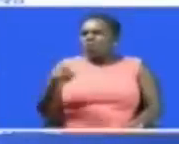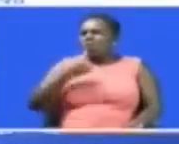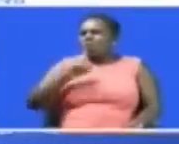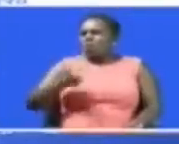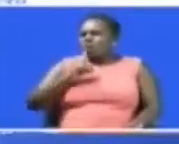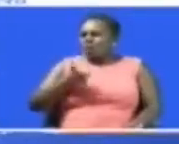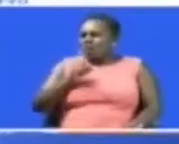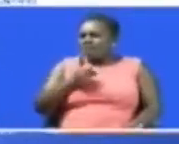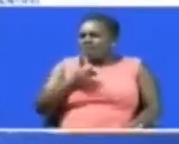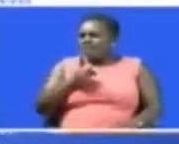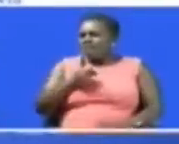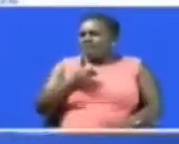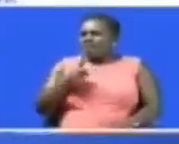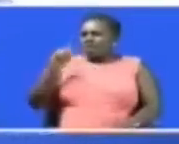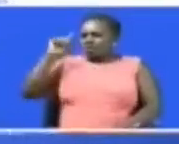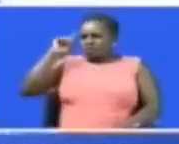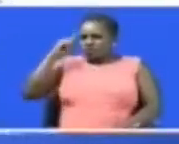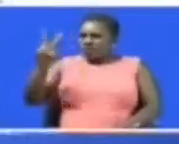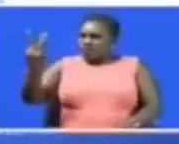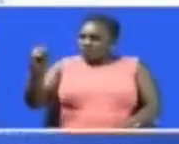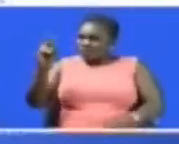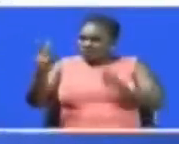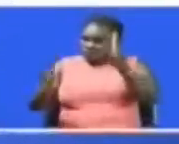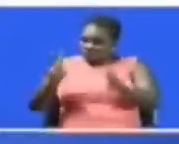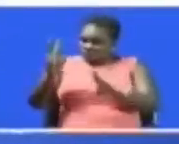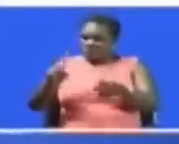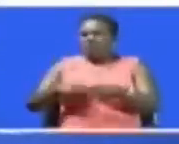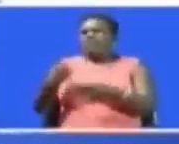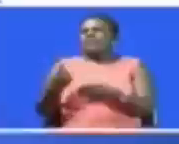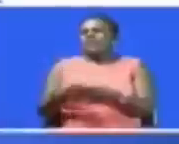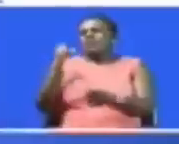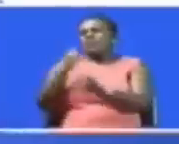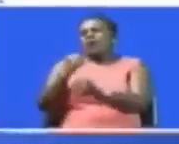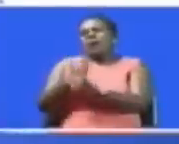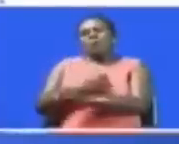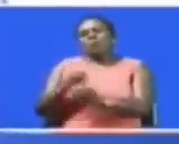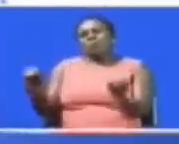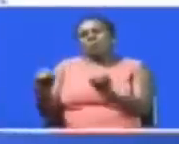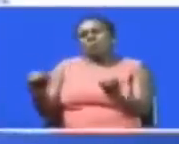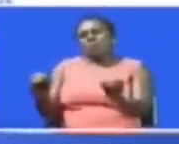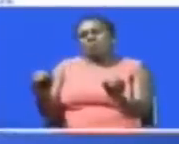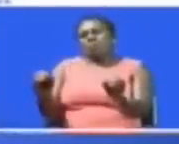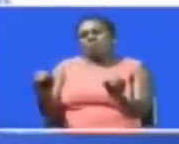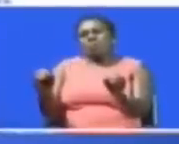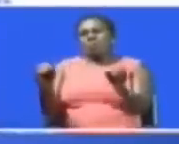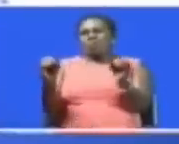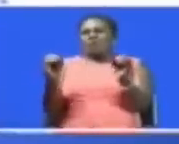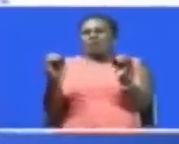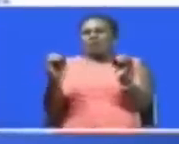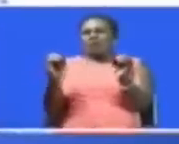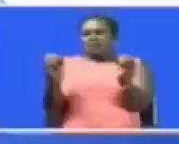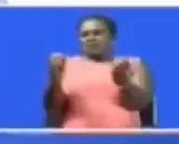us about it. Mm-hmm. If you think about 2022, then it's not going to work out for you. Okay. So, you